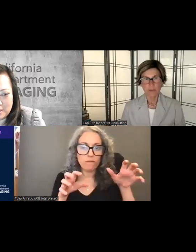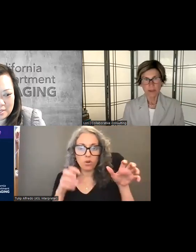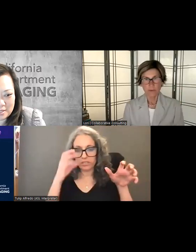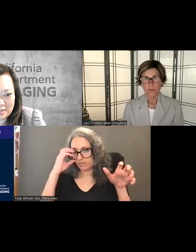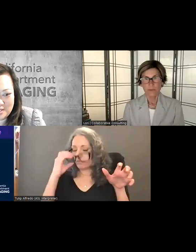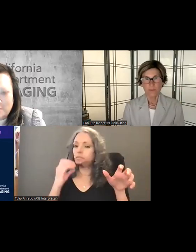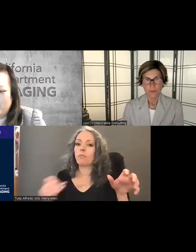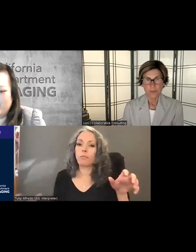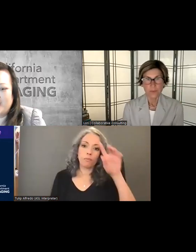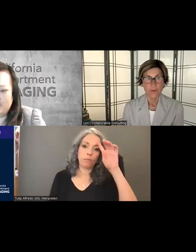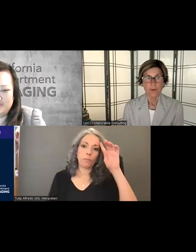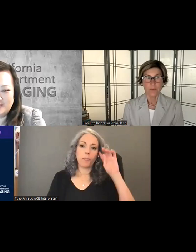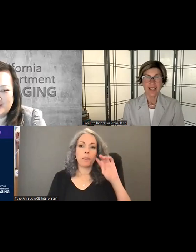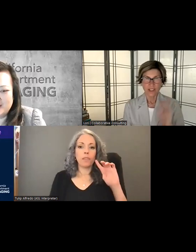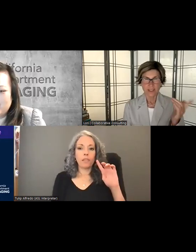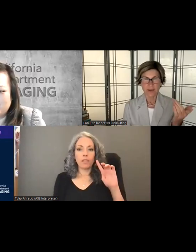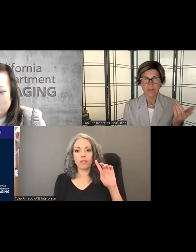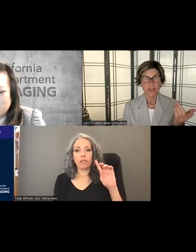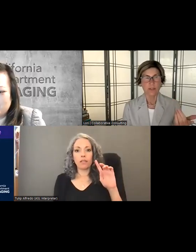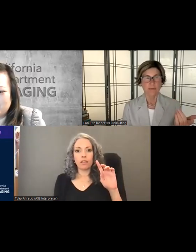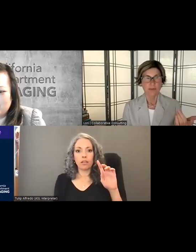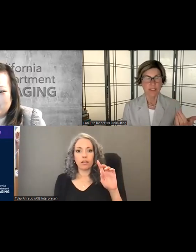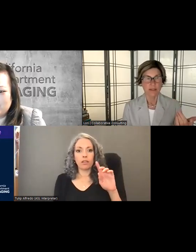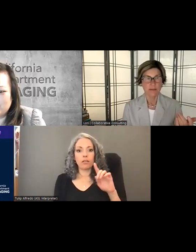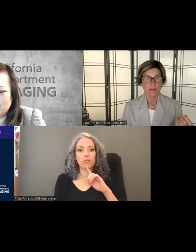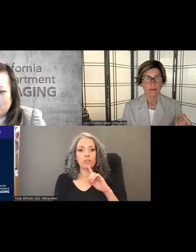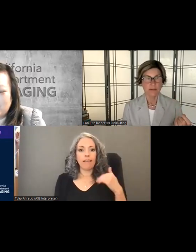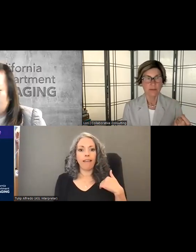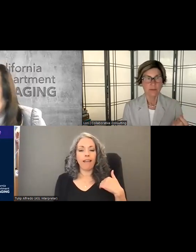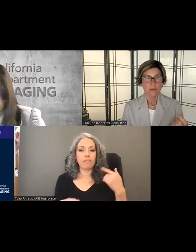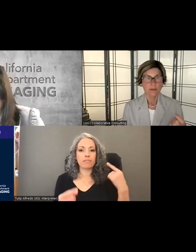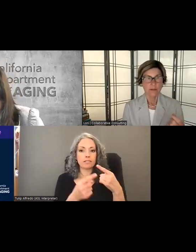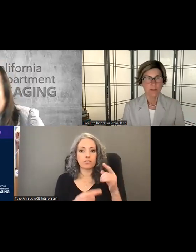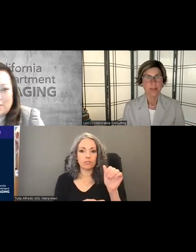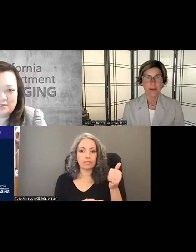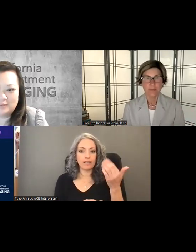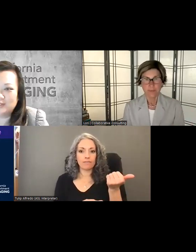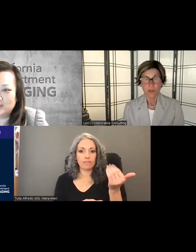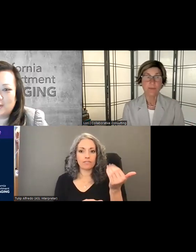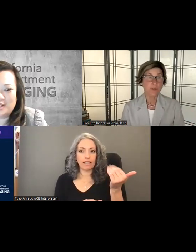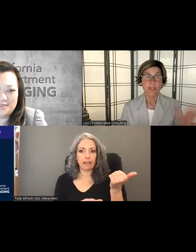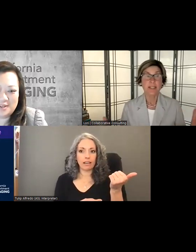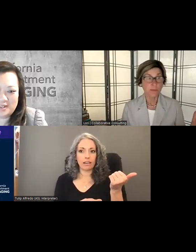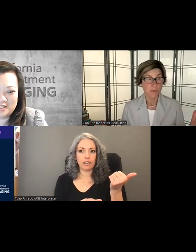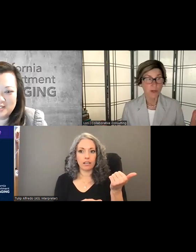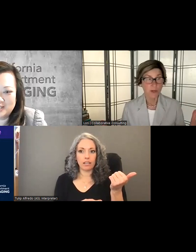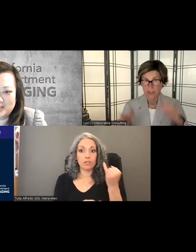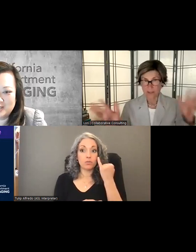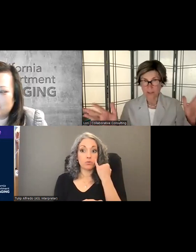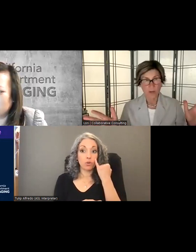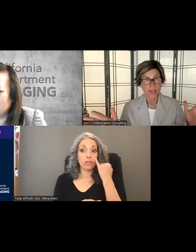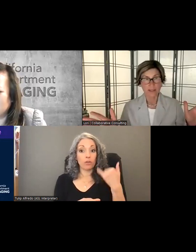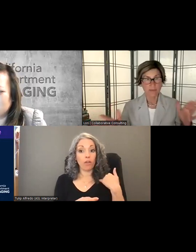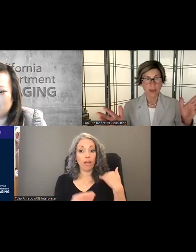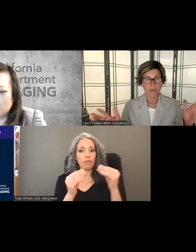Honey, Sorry, Yes. Lori. Okay. we actually have until 10:15. Oh, is it 10:15? Okay. Yeah. So Okay, if there is a sorry. couple more